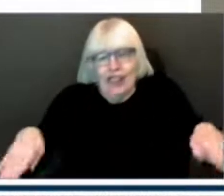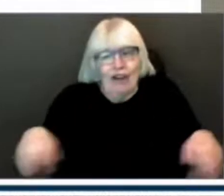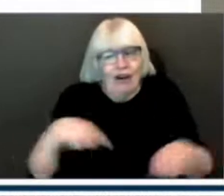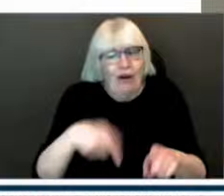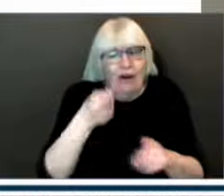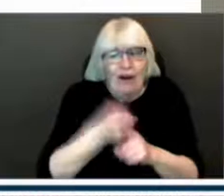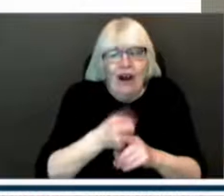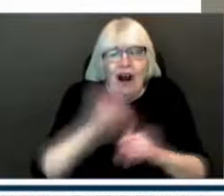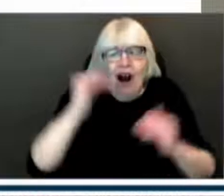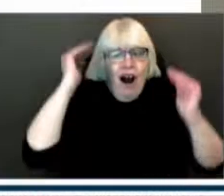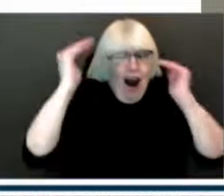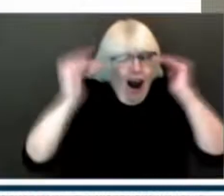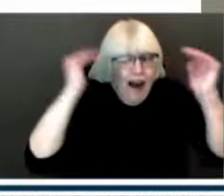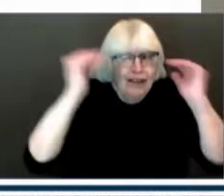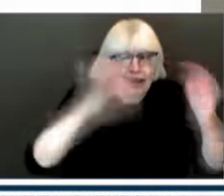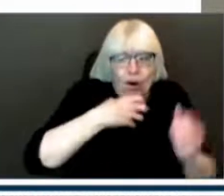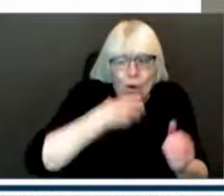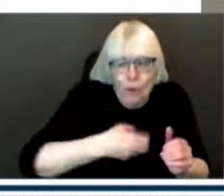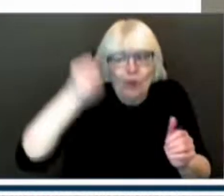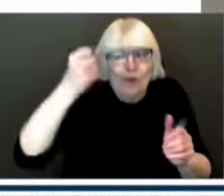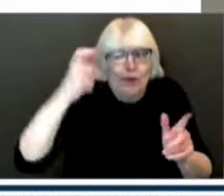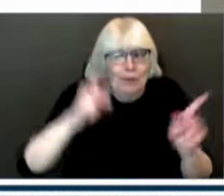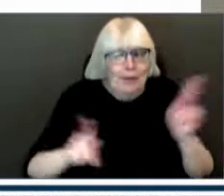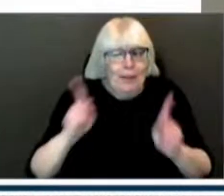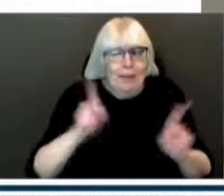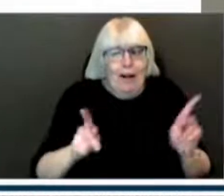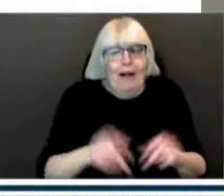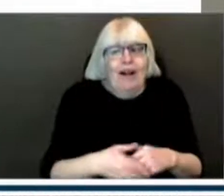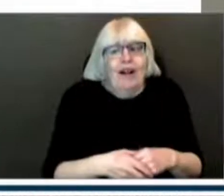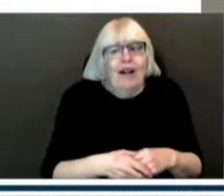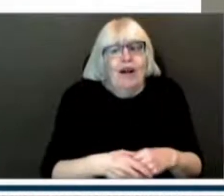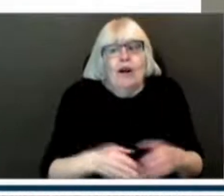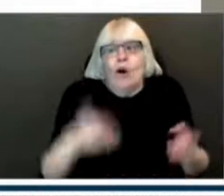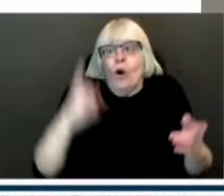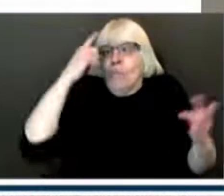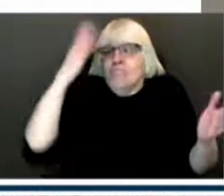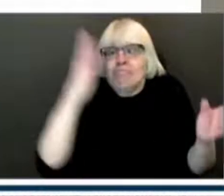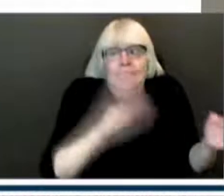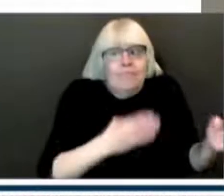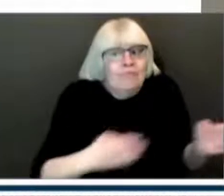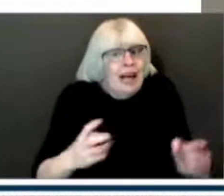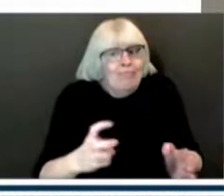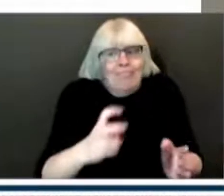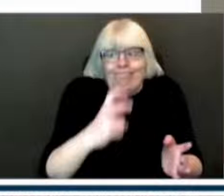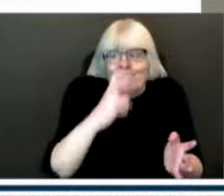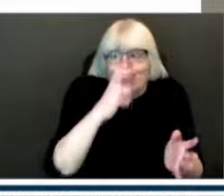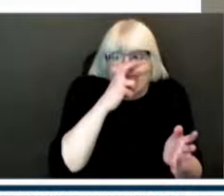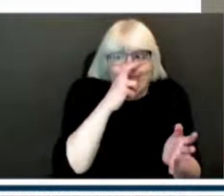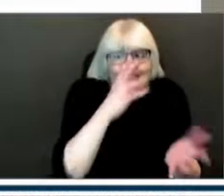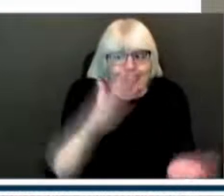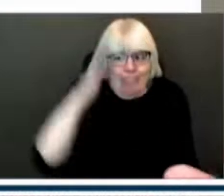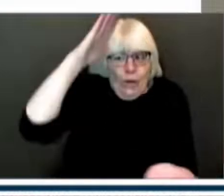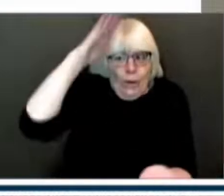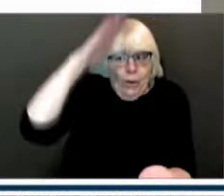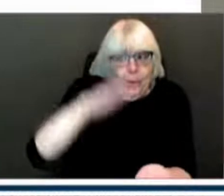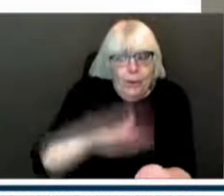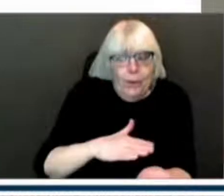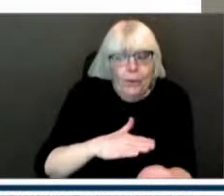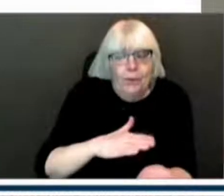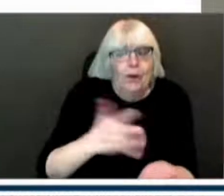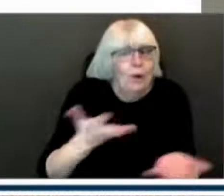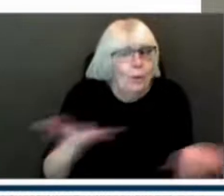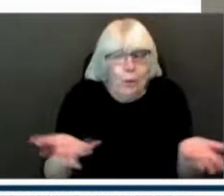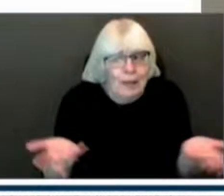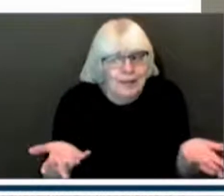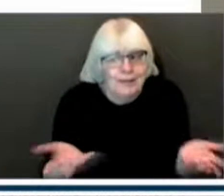are the things we are looking for as we ease restrictions, and this will help guide us through our phases. Looking to see continuing declining